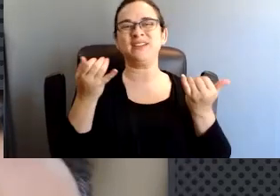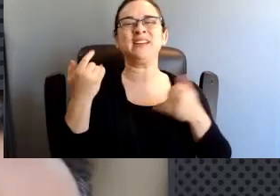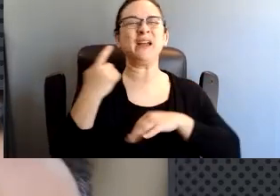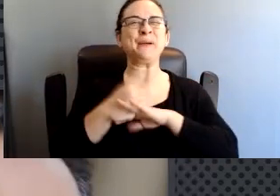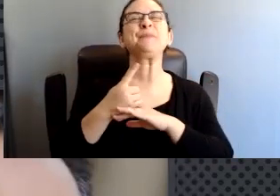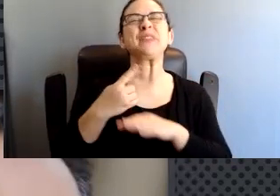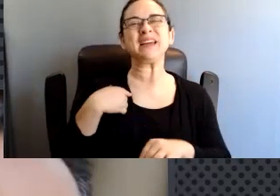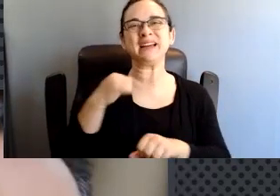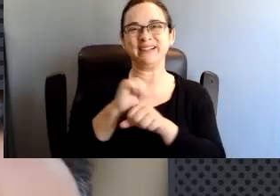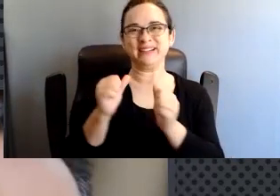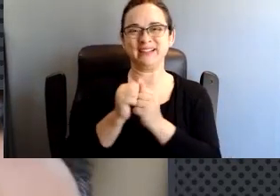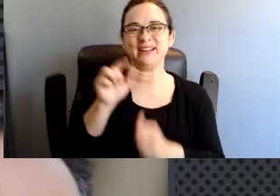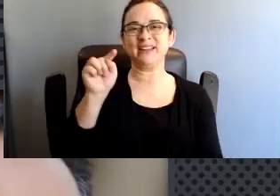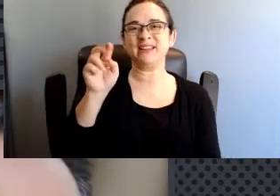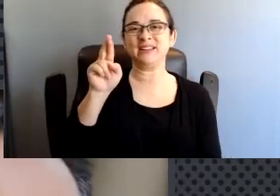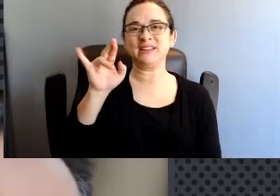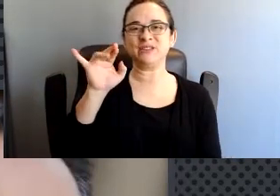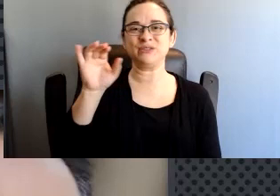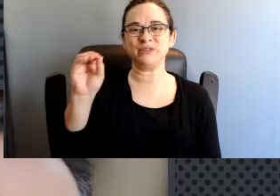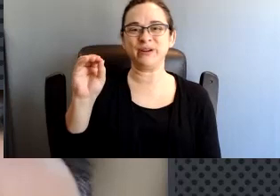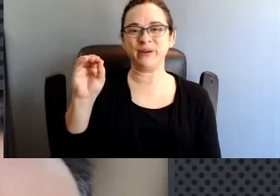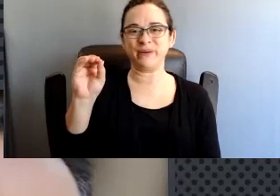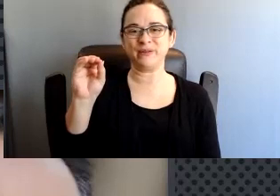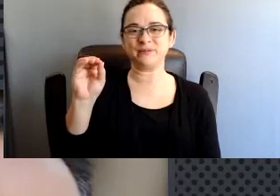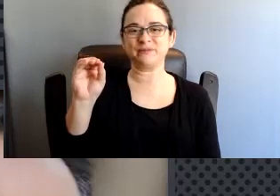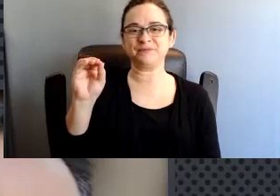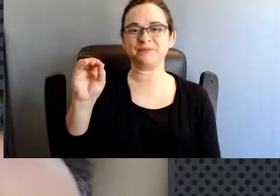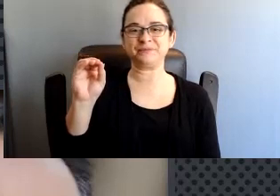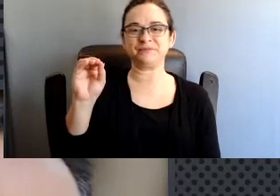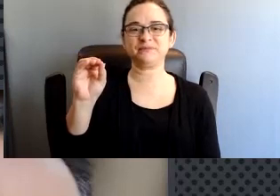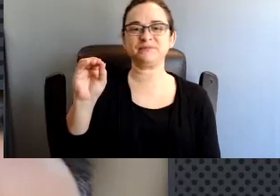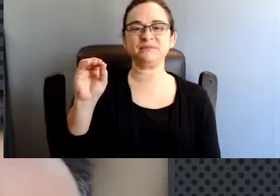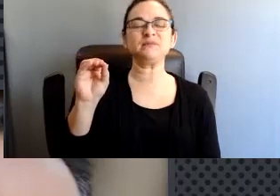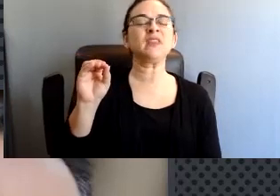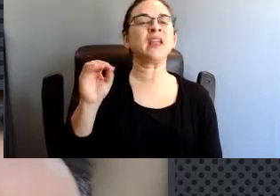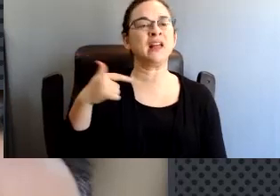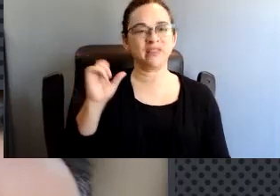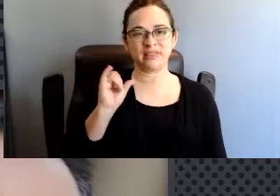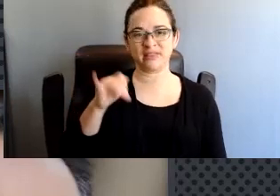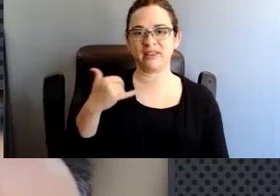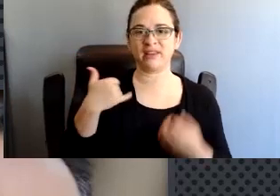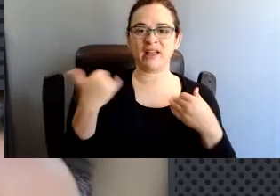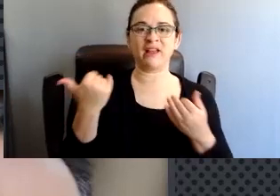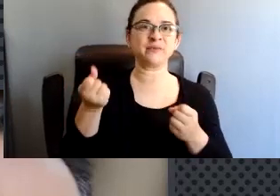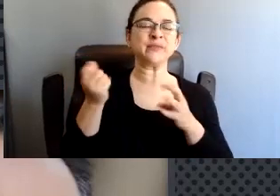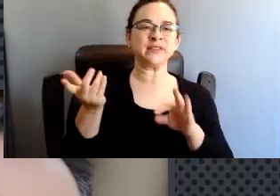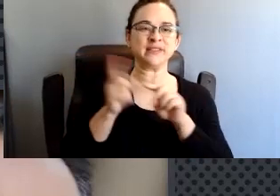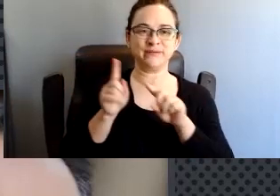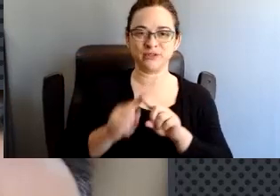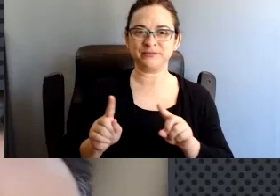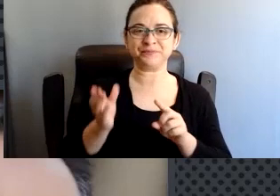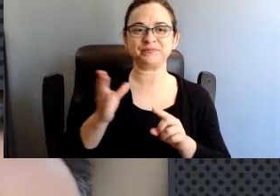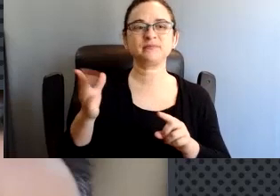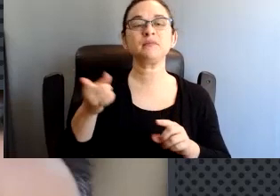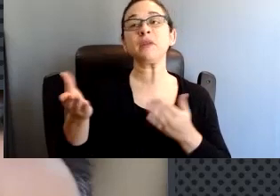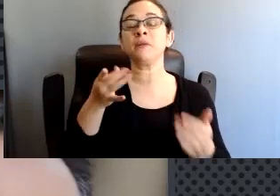program. TRIO has a lot of different programs. So I'm a part of Student Support Services. You may have also heard of Upward